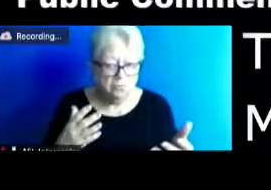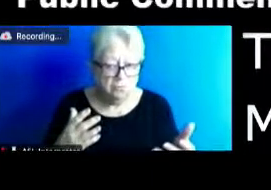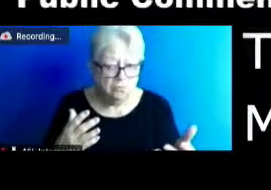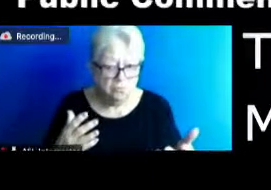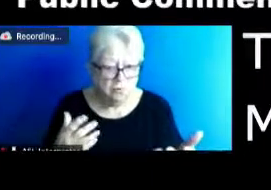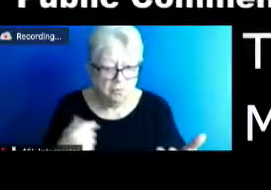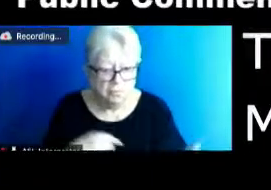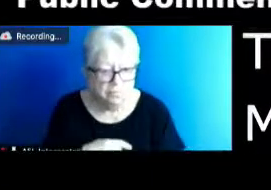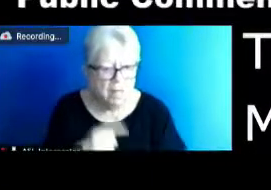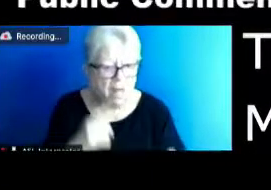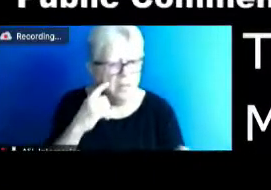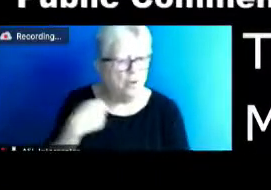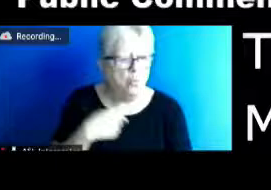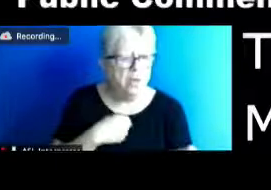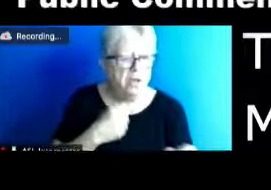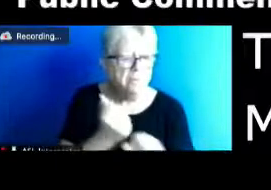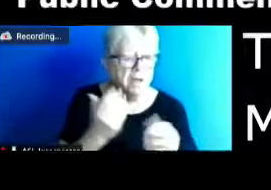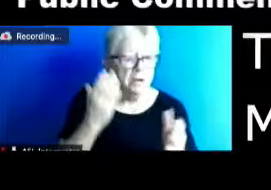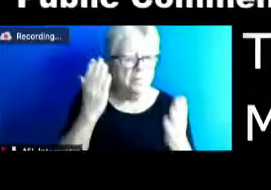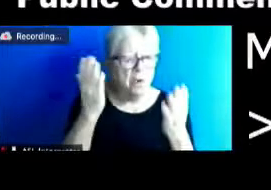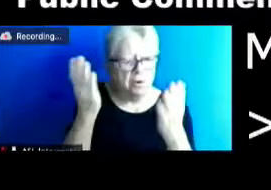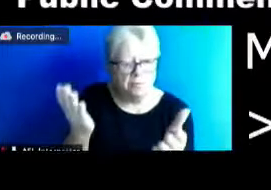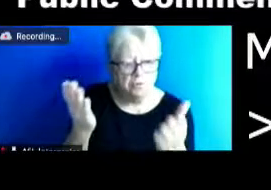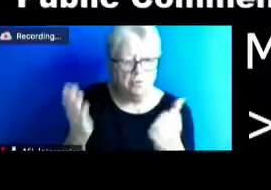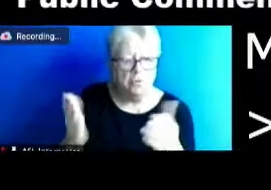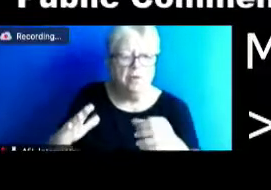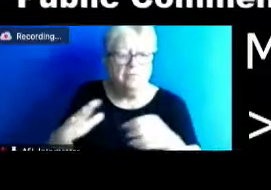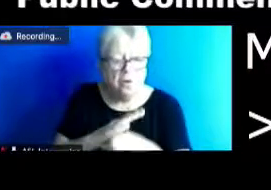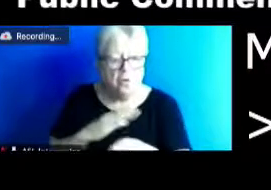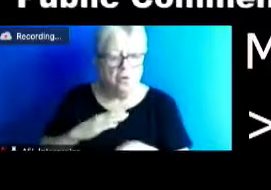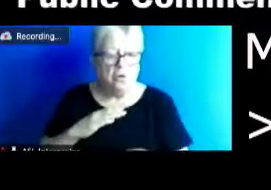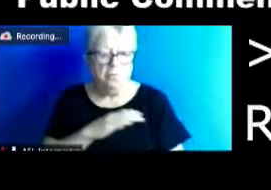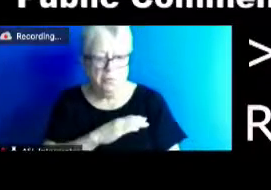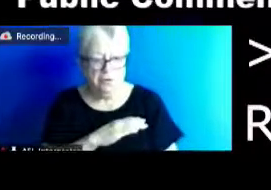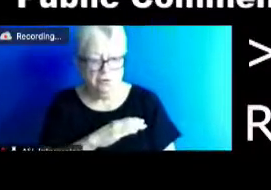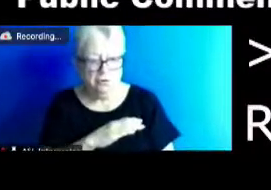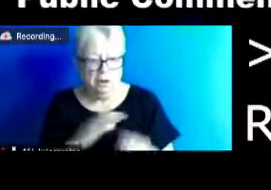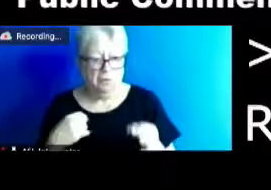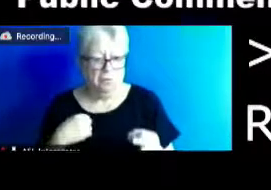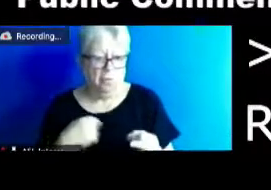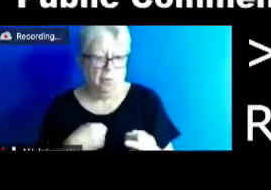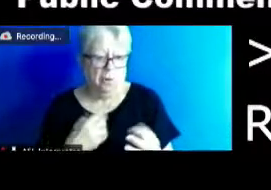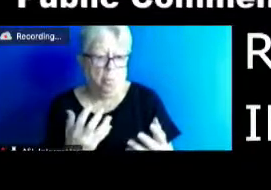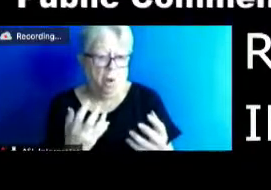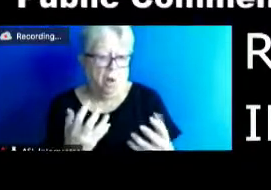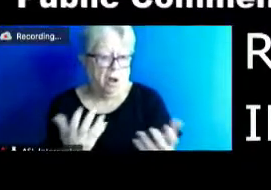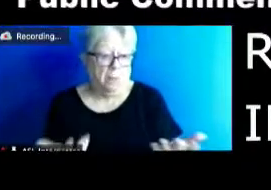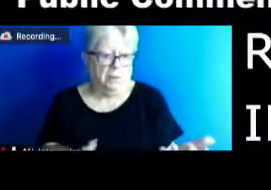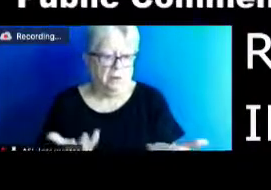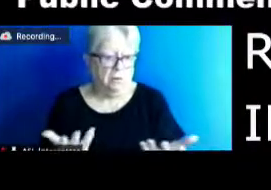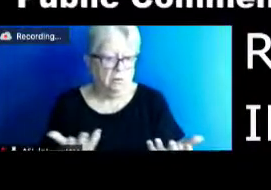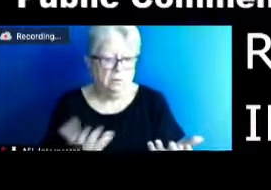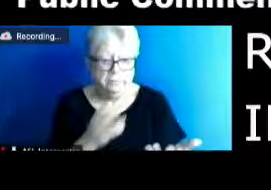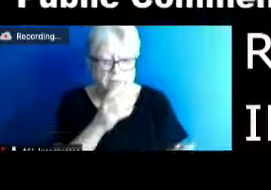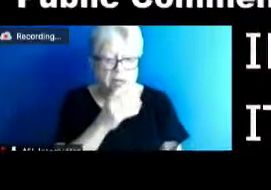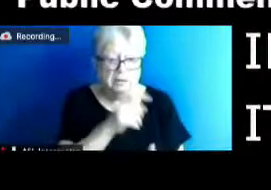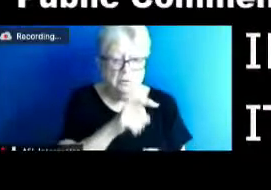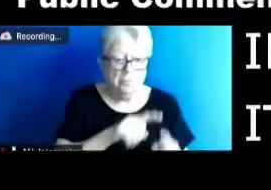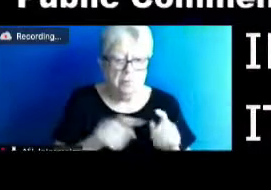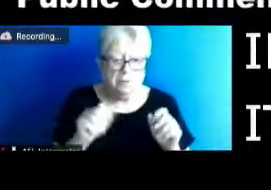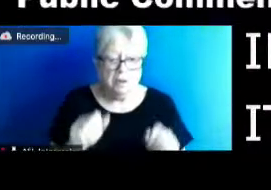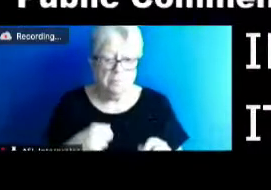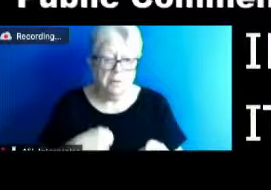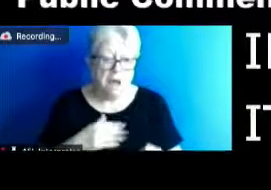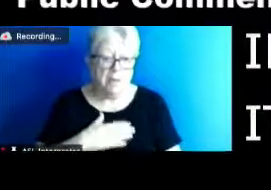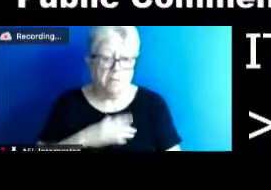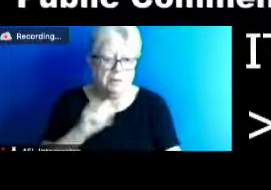We can make a motion to recommend to the full commission if we so choose. Okay. I don't know if it's necessary, but we can. And I'm happy to second if need